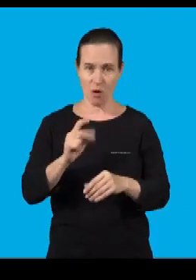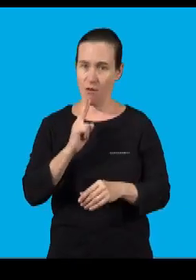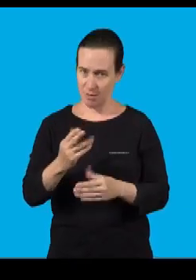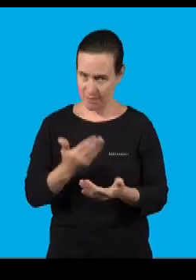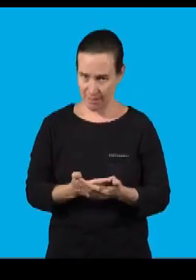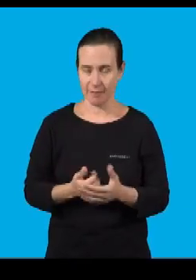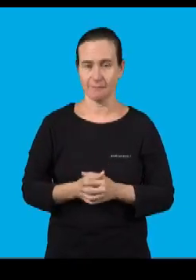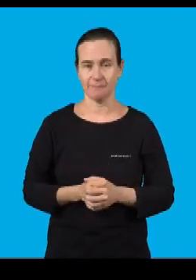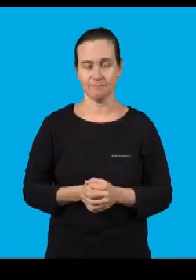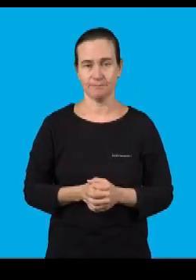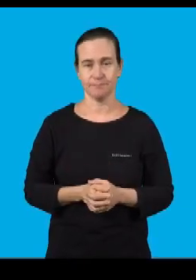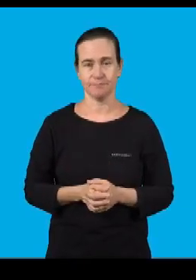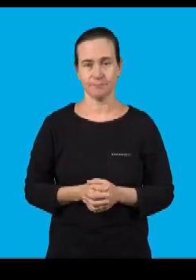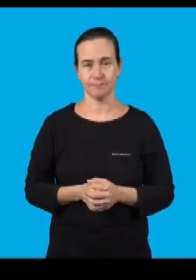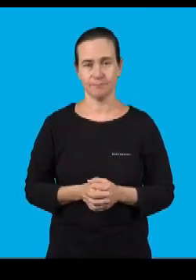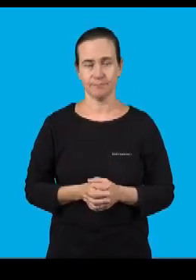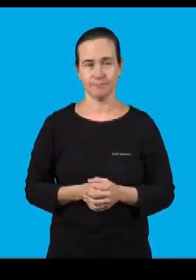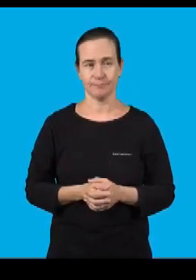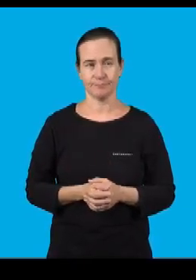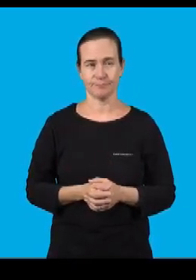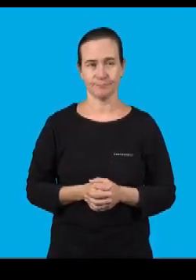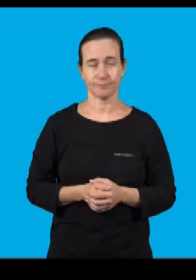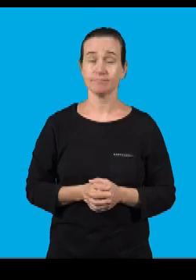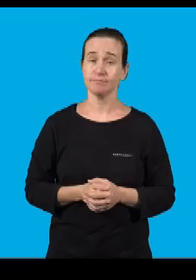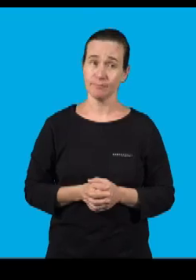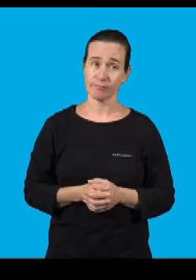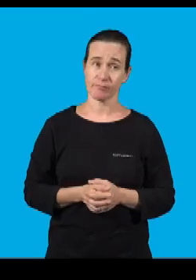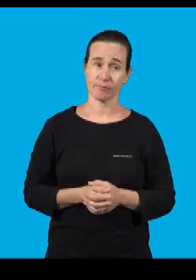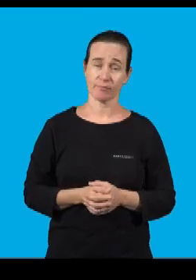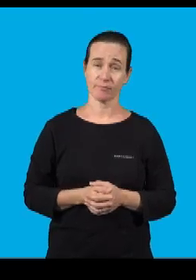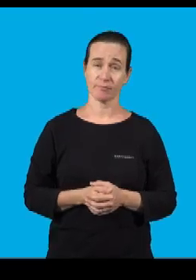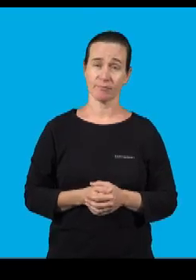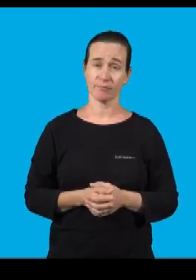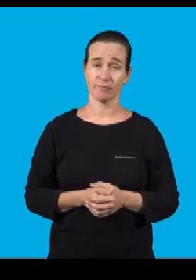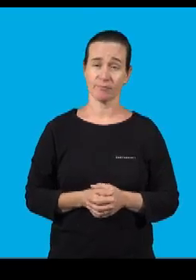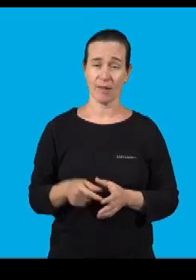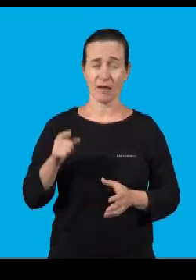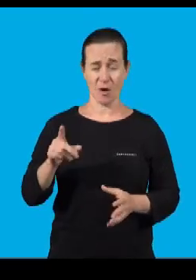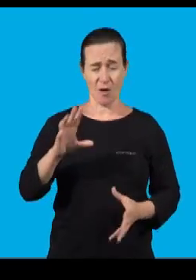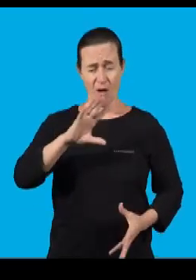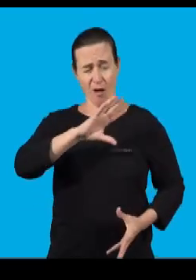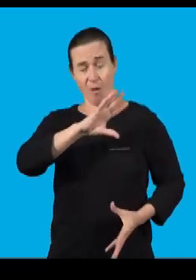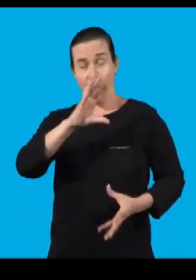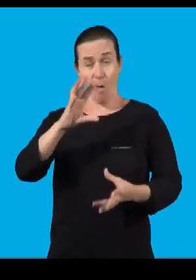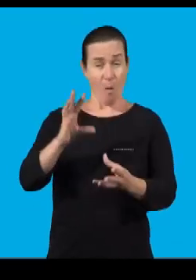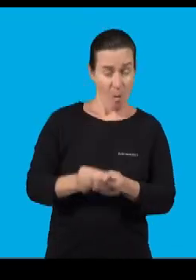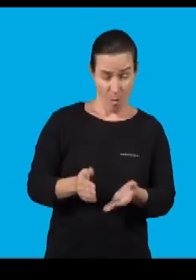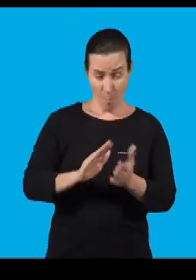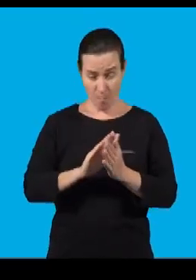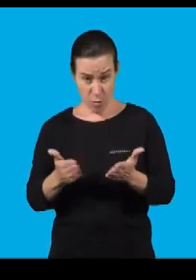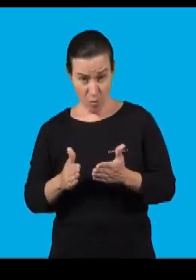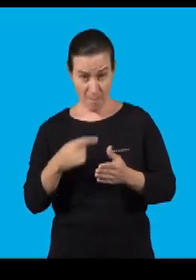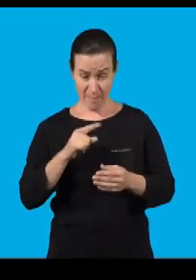to answer questions based on literature text. Now remember, it's not the entire novel, it's